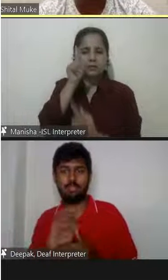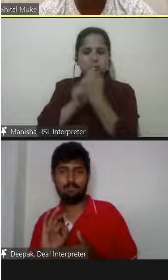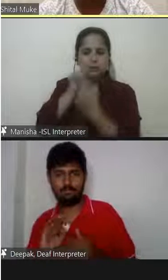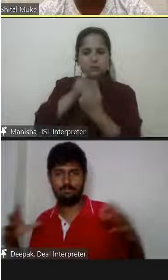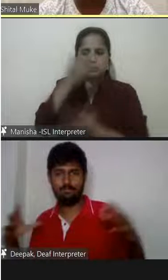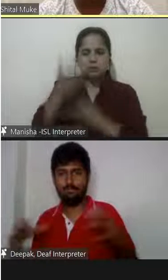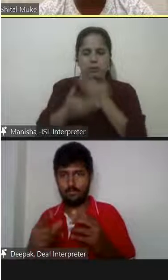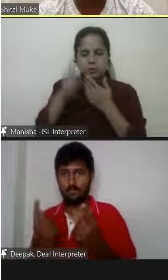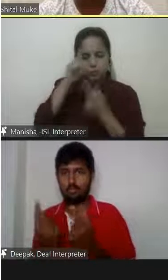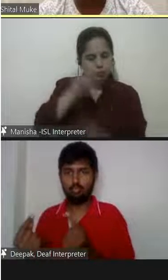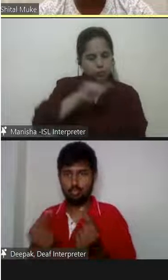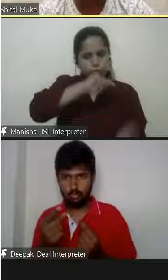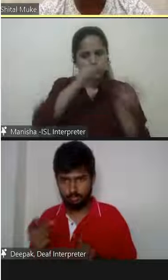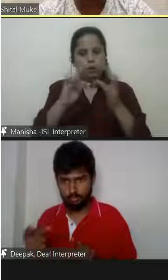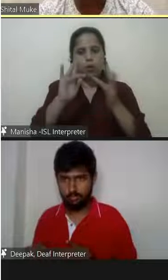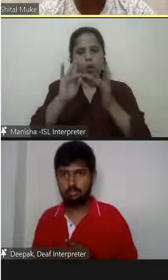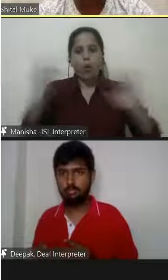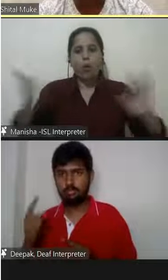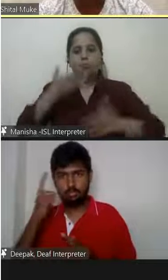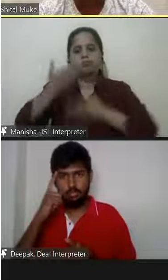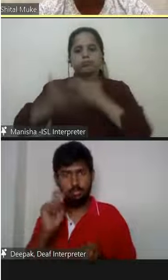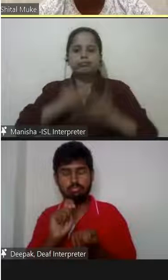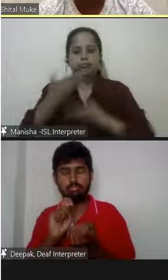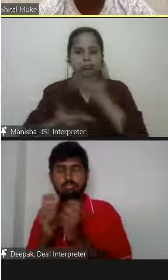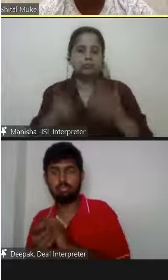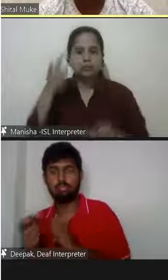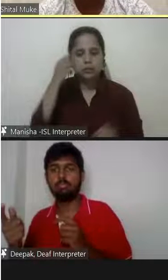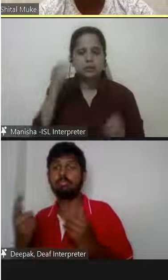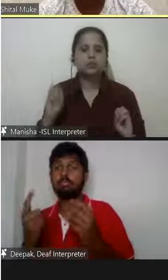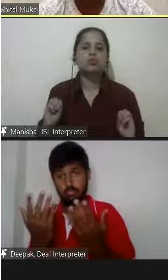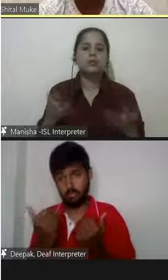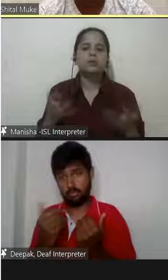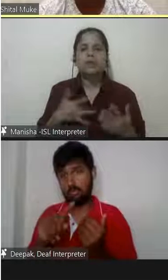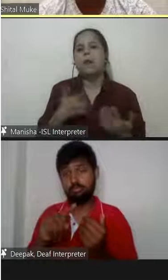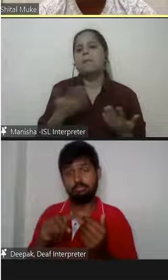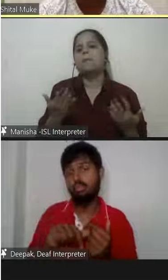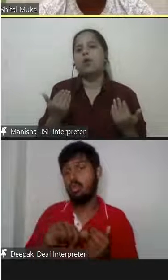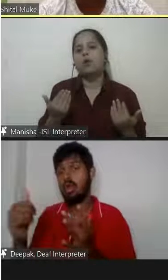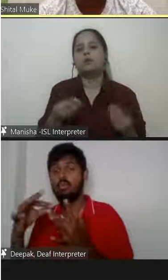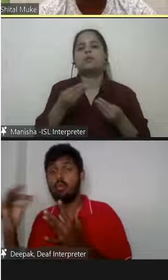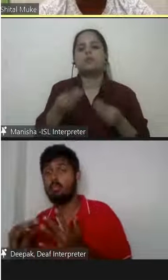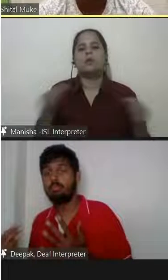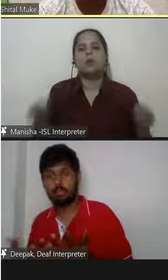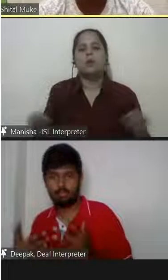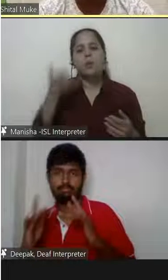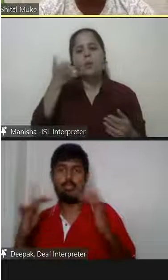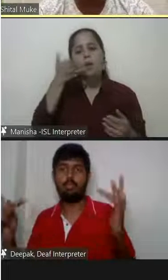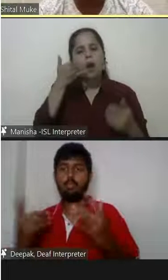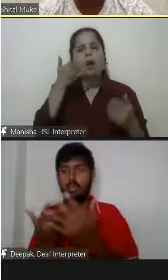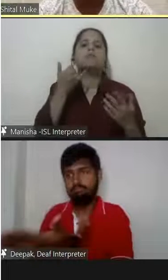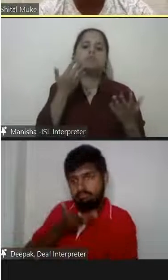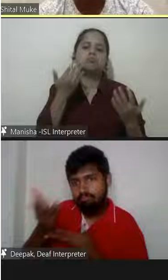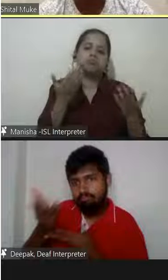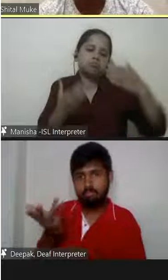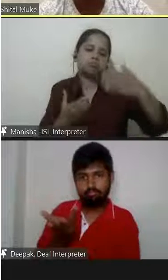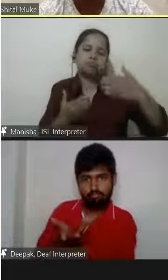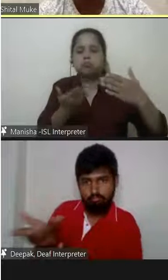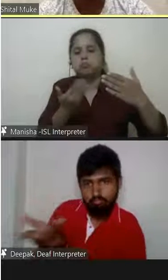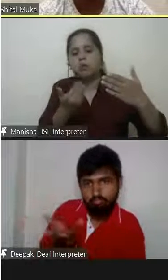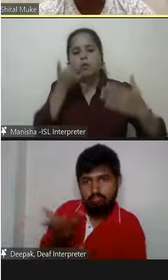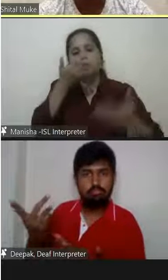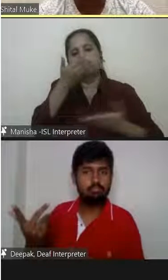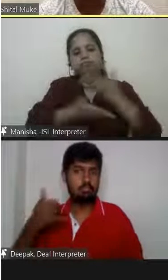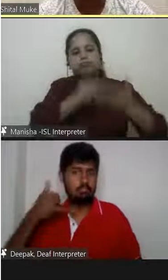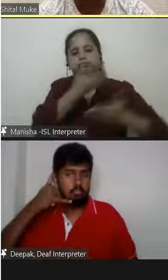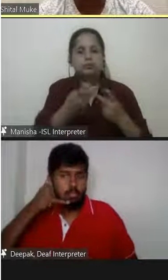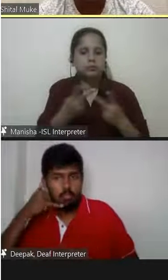digitized and digitized in a way that can be provided through the mobile phones. In initial phase